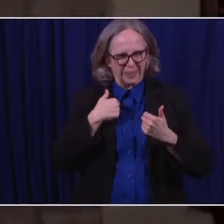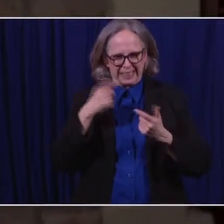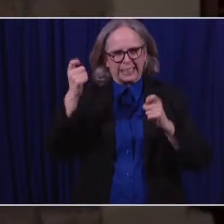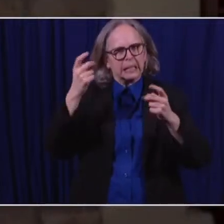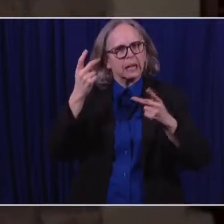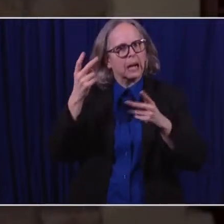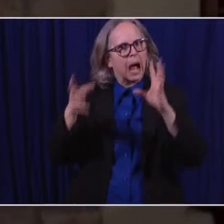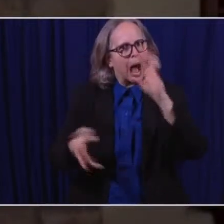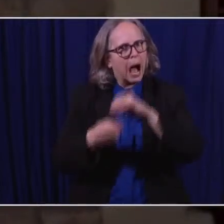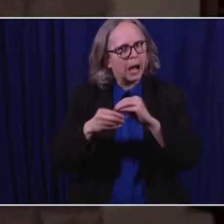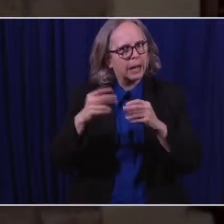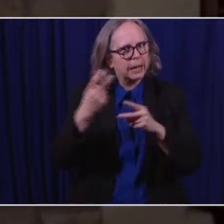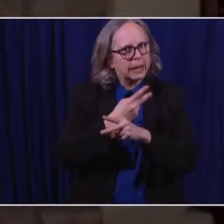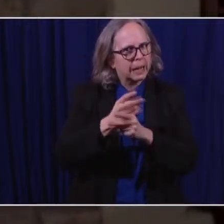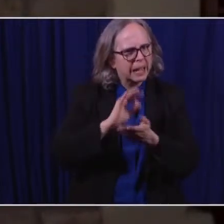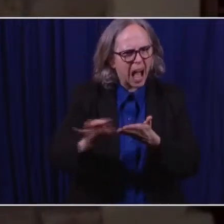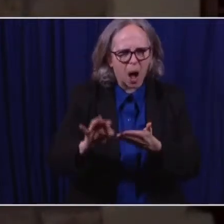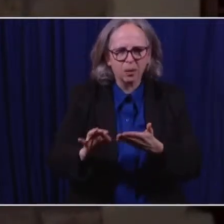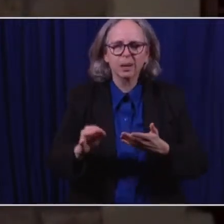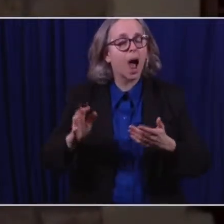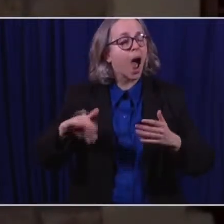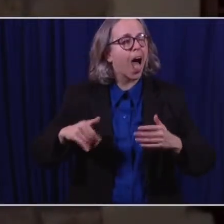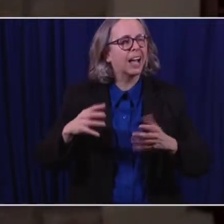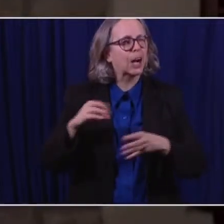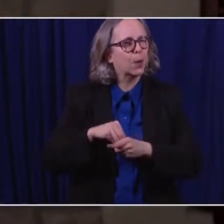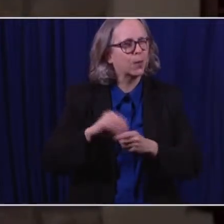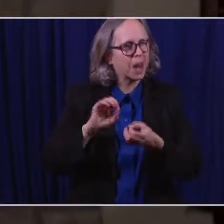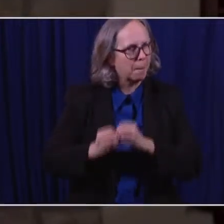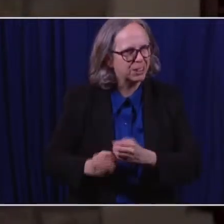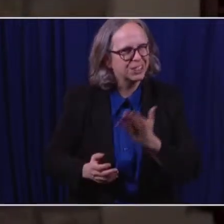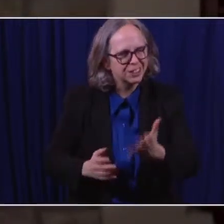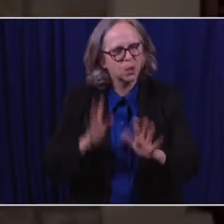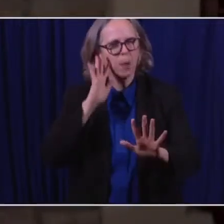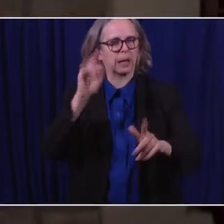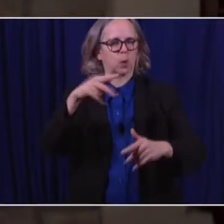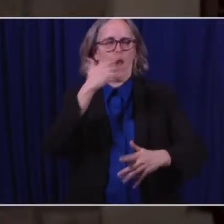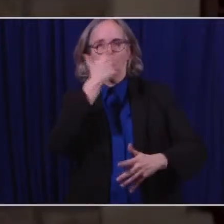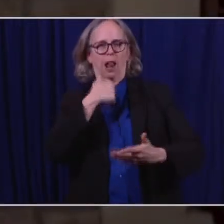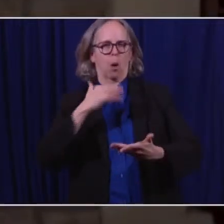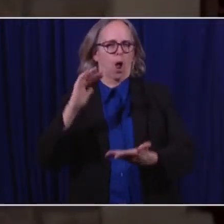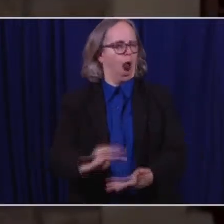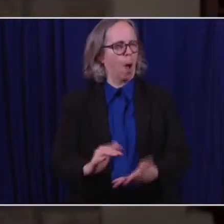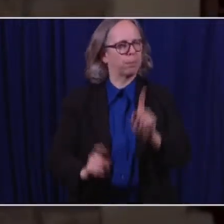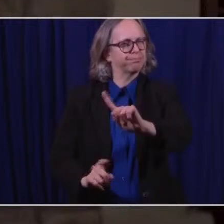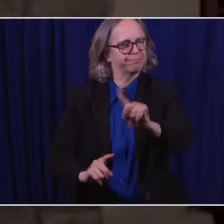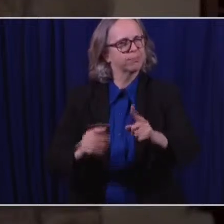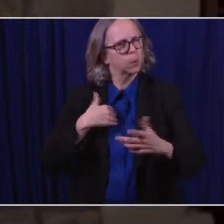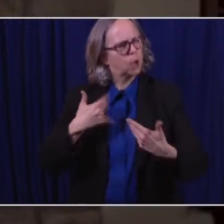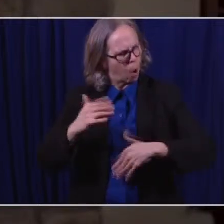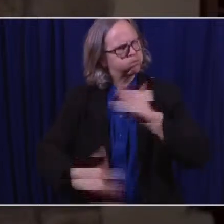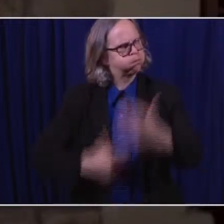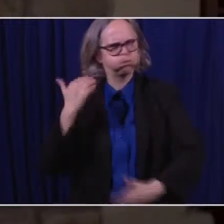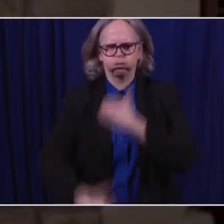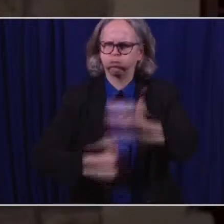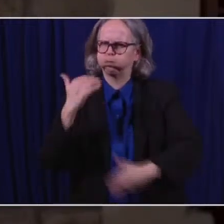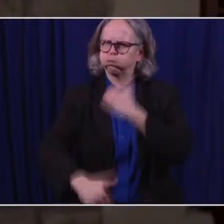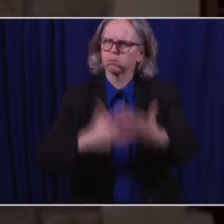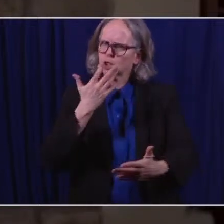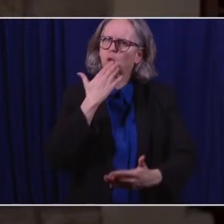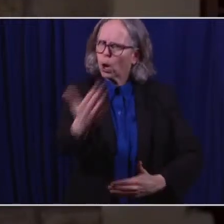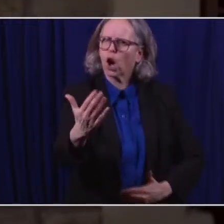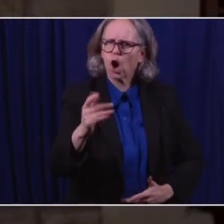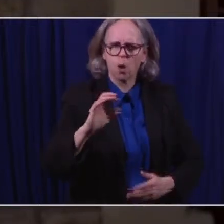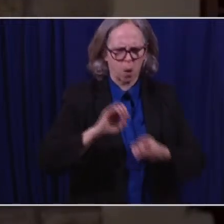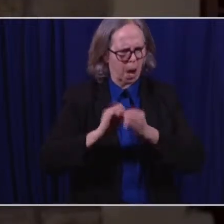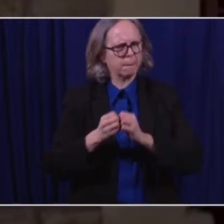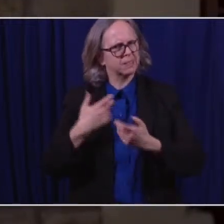we are working very hard. As we said at the beginning, frankly, we had some providers